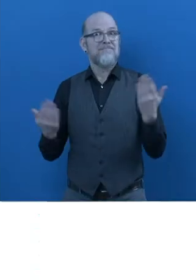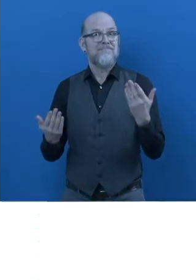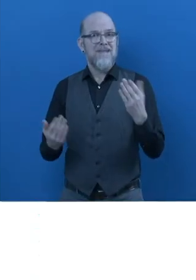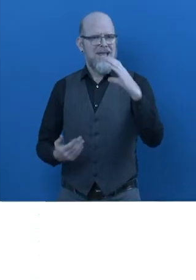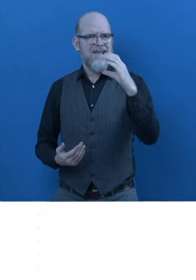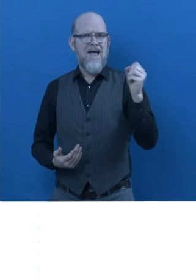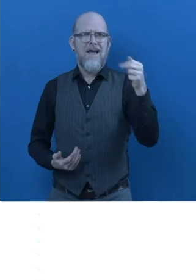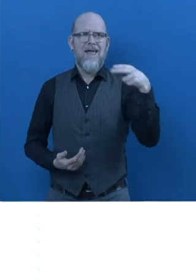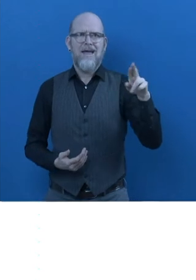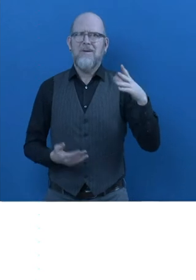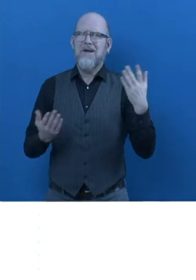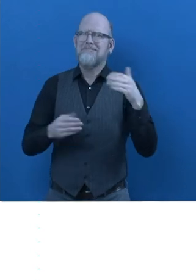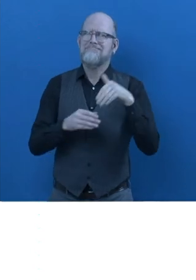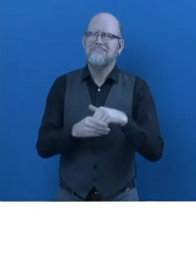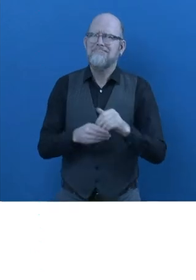What is Carrier about?